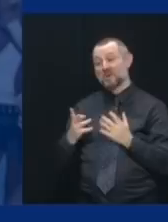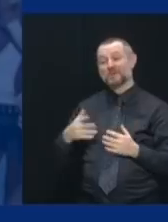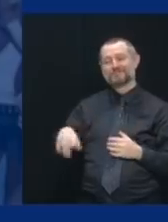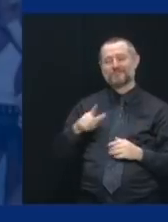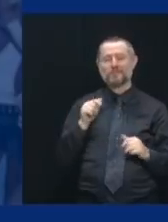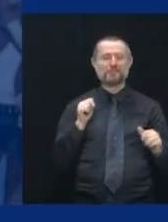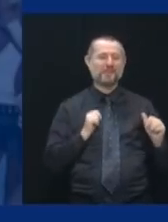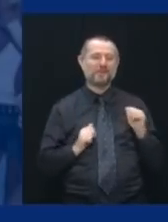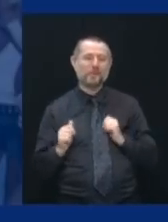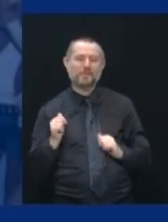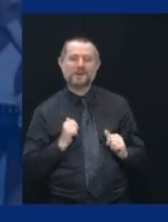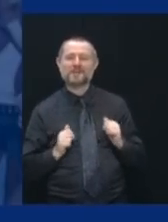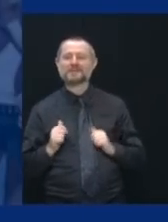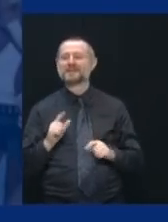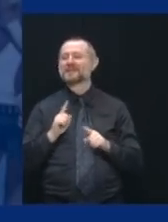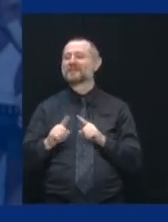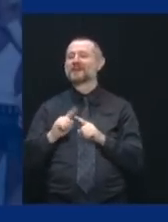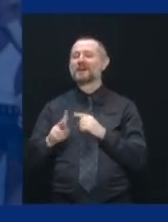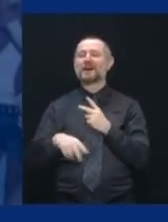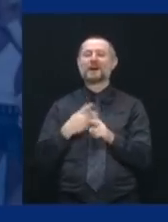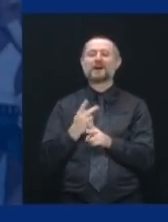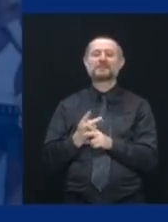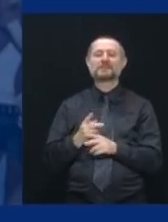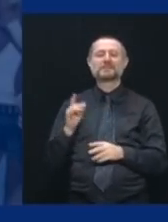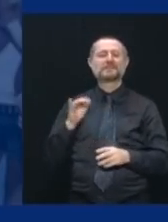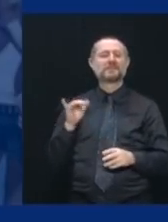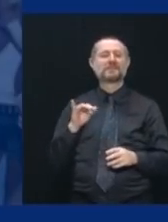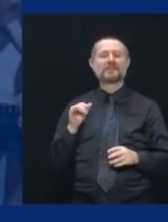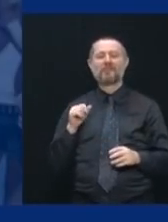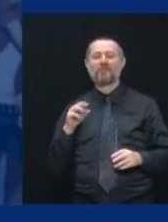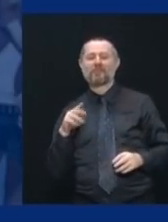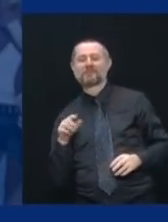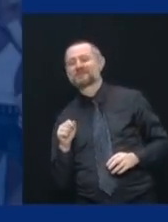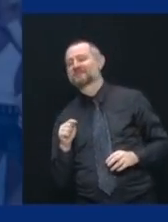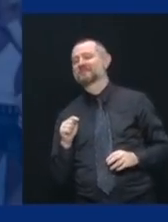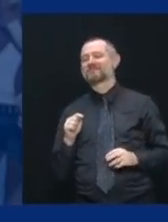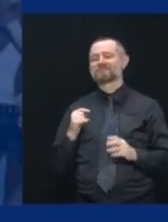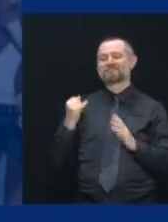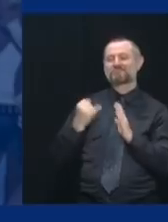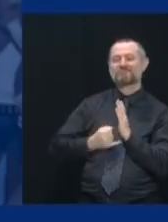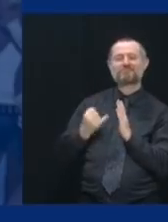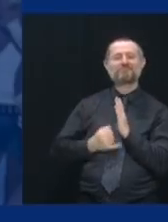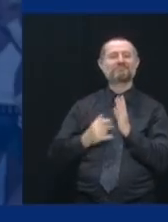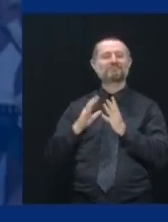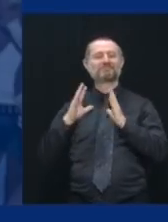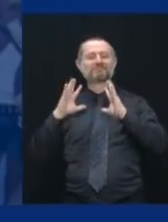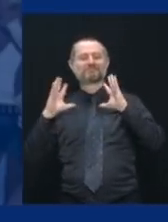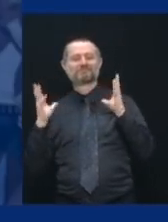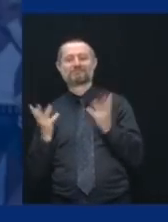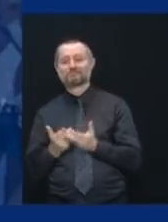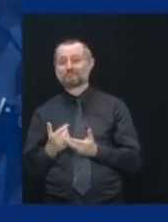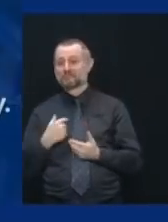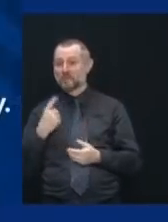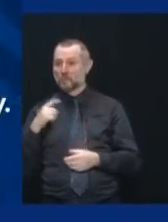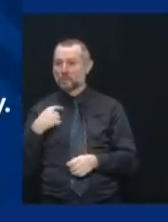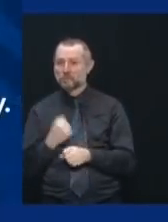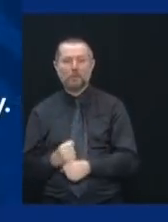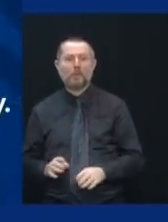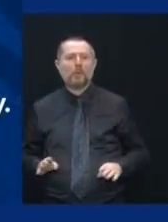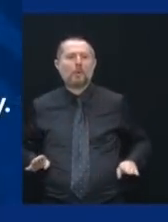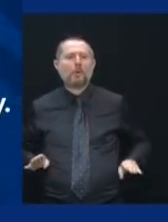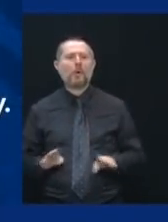culture. And that has been shut down all across this country. It's taken a terrible